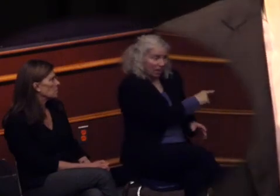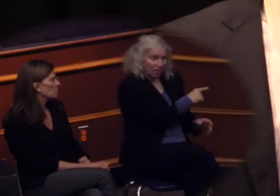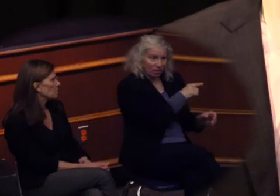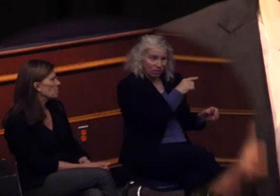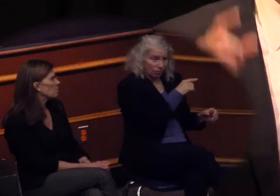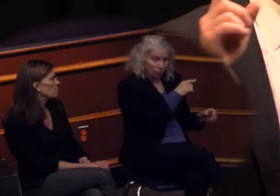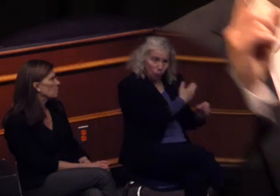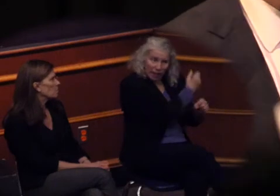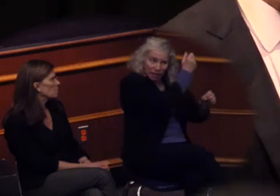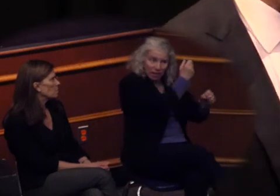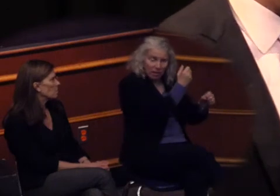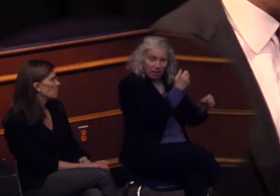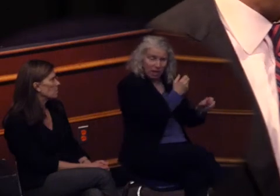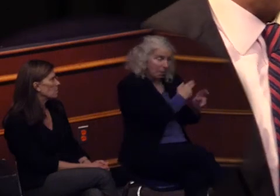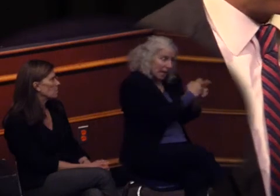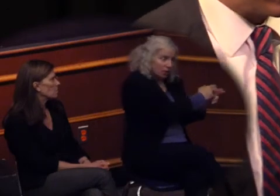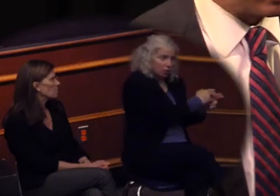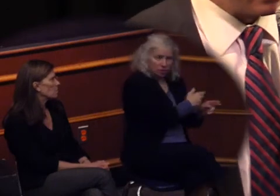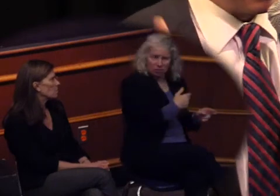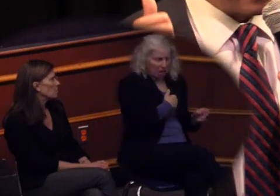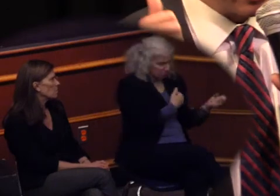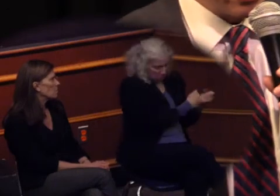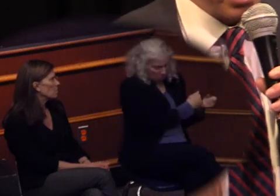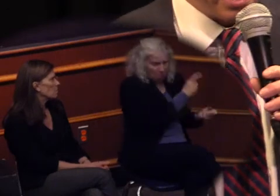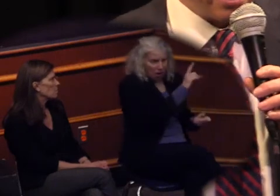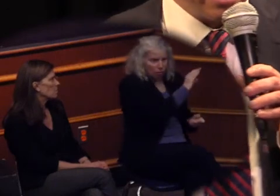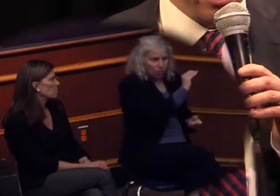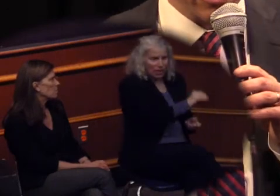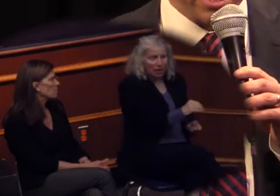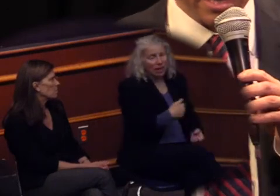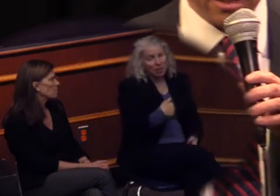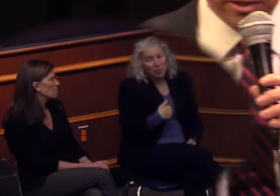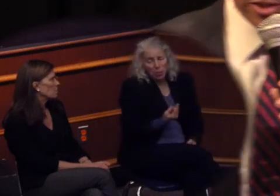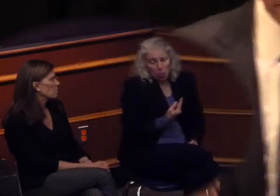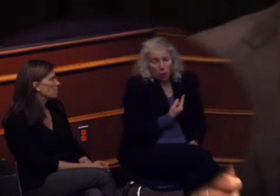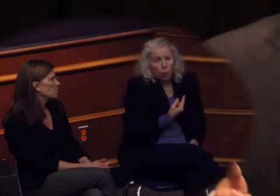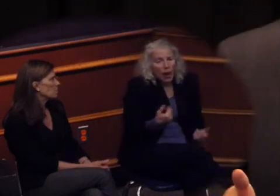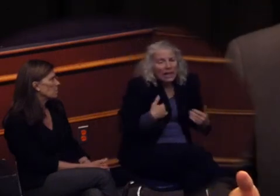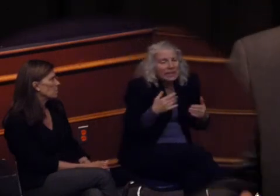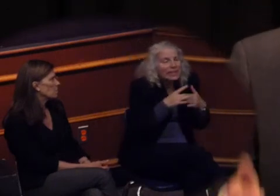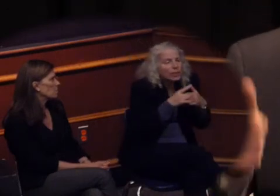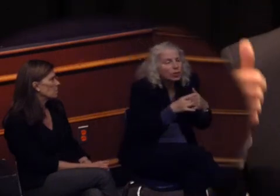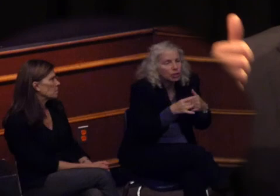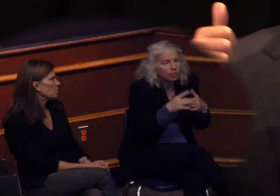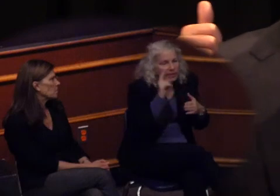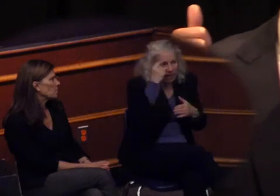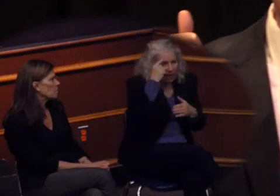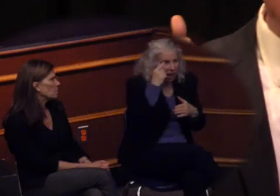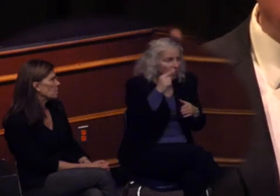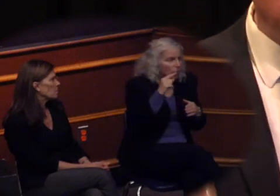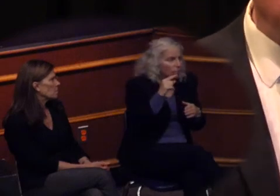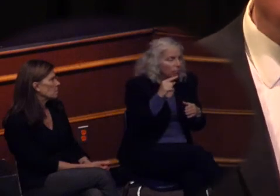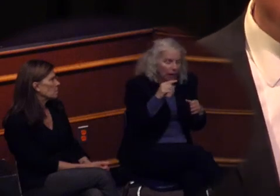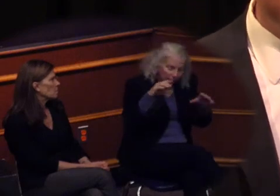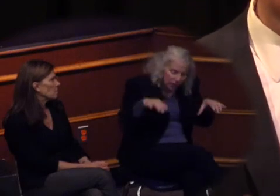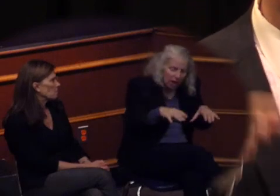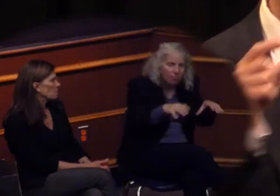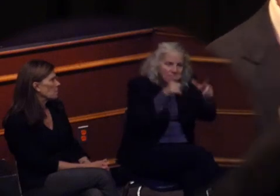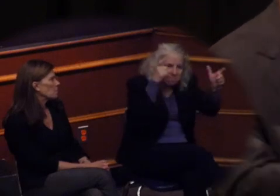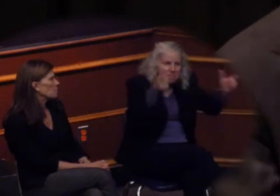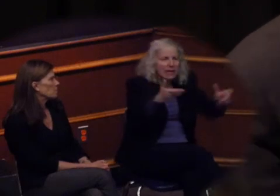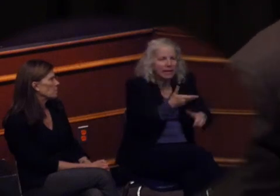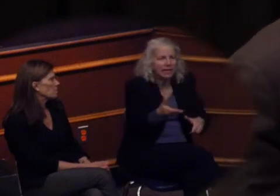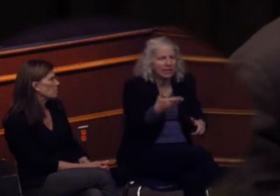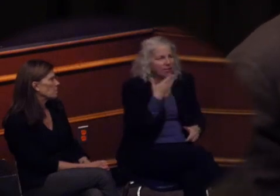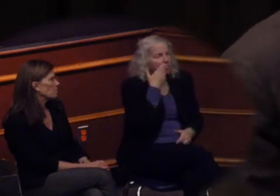support them 100%. But I'm asking for your support. As the only candidate in this race that has leadership experience in state government getting big things done, I think